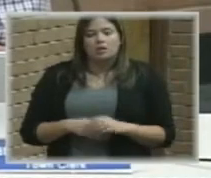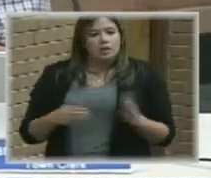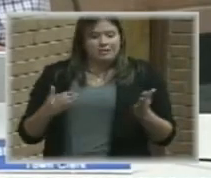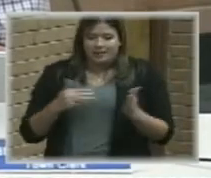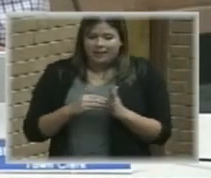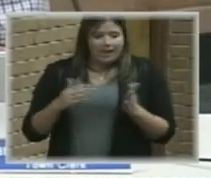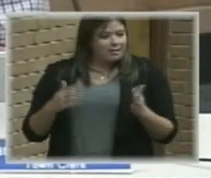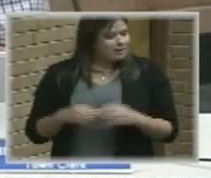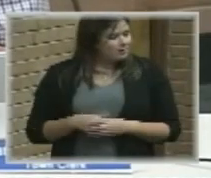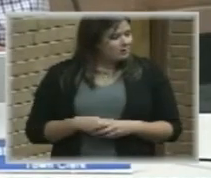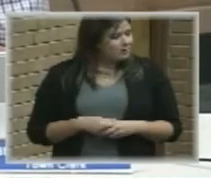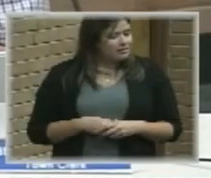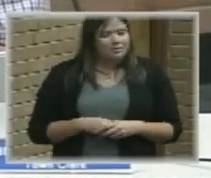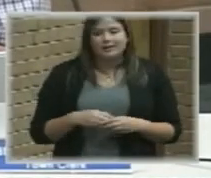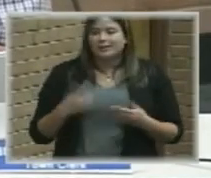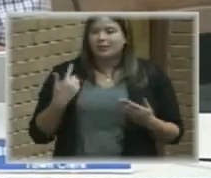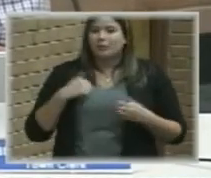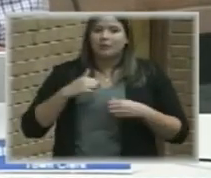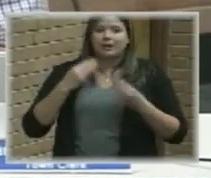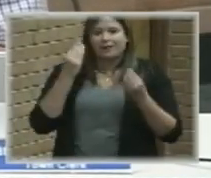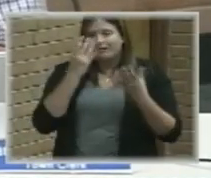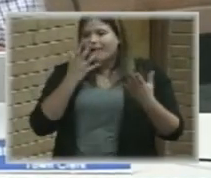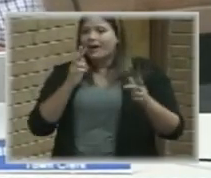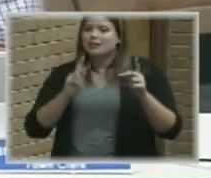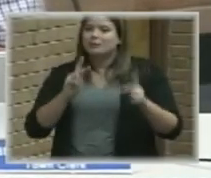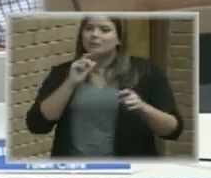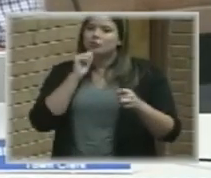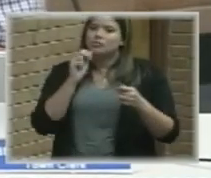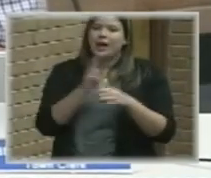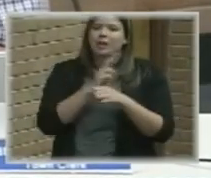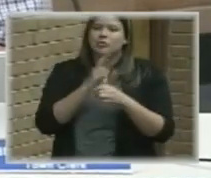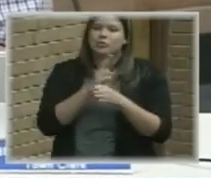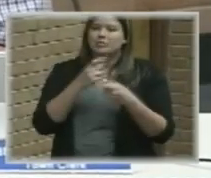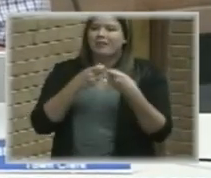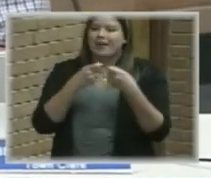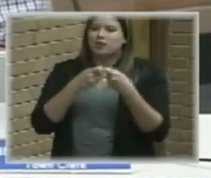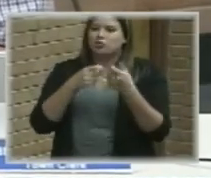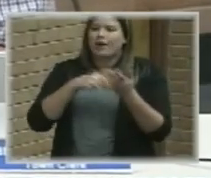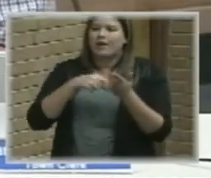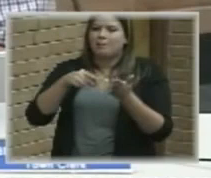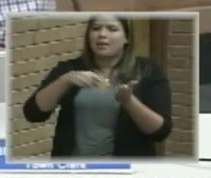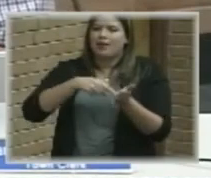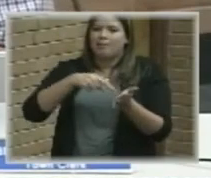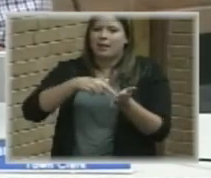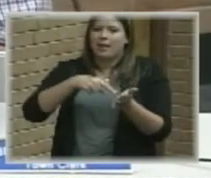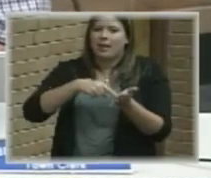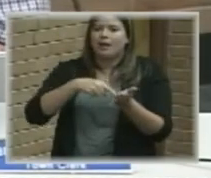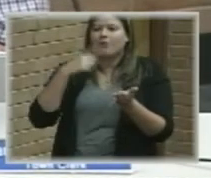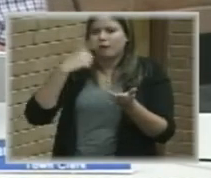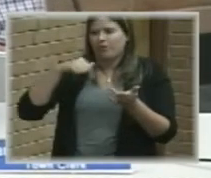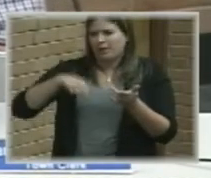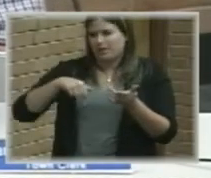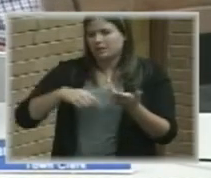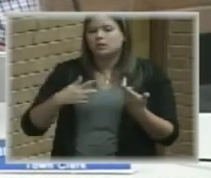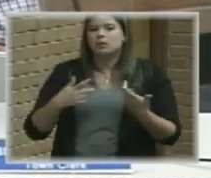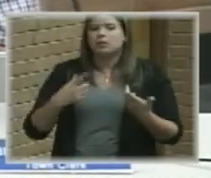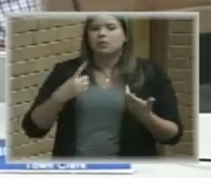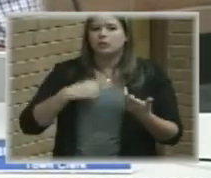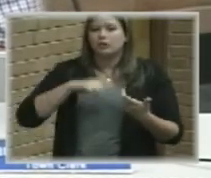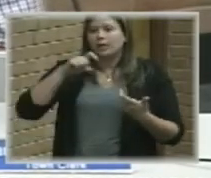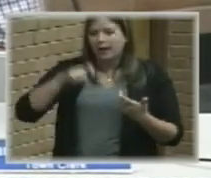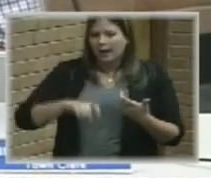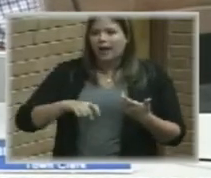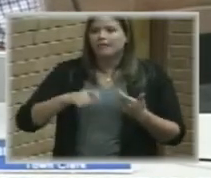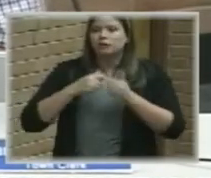always, we advise folks to not use electronic bill pay for this matter. We have to go by the postmark